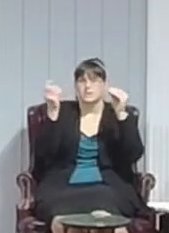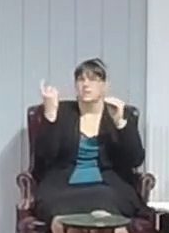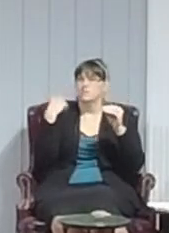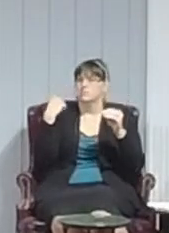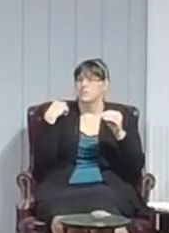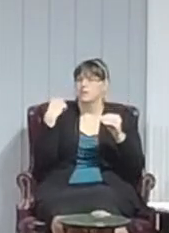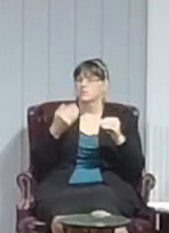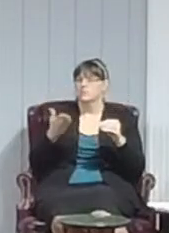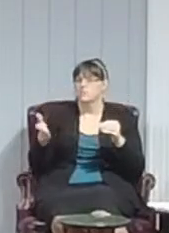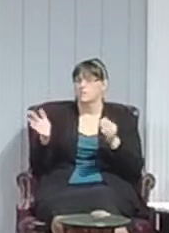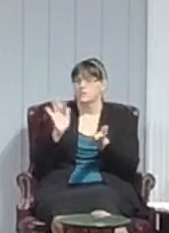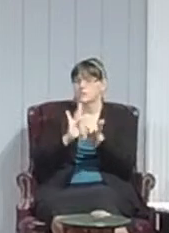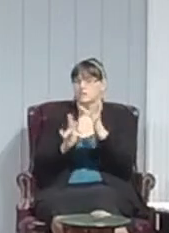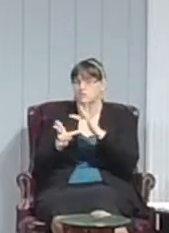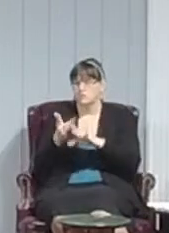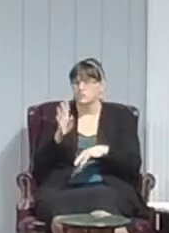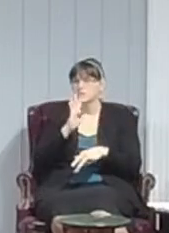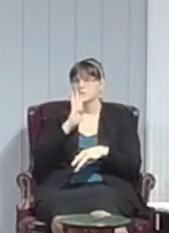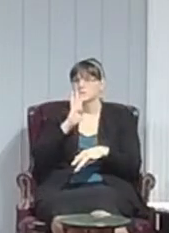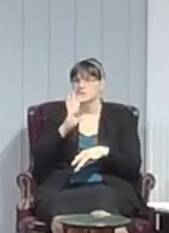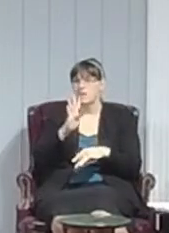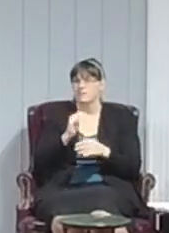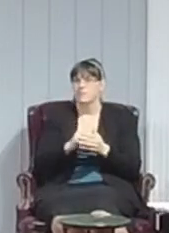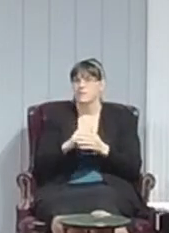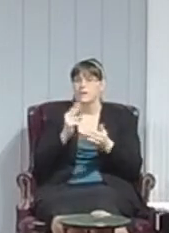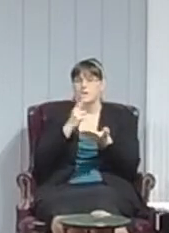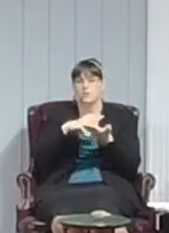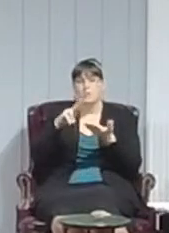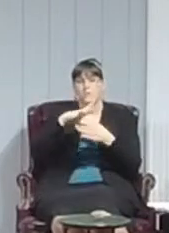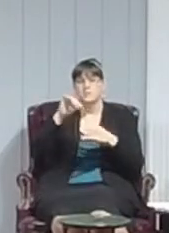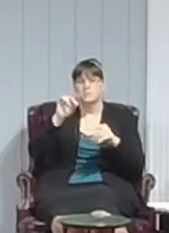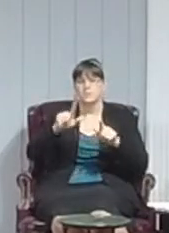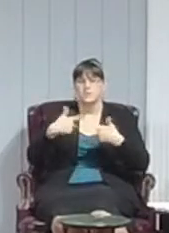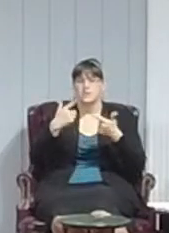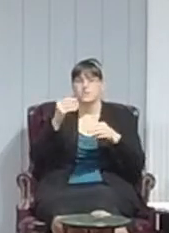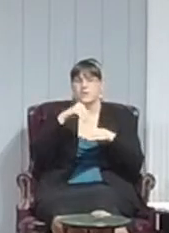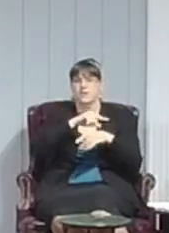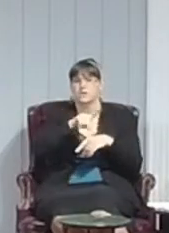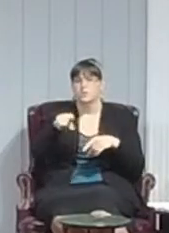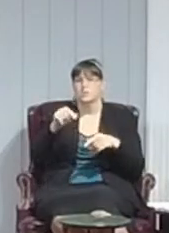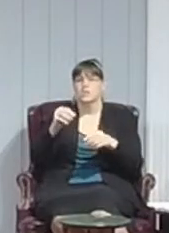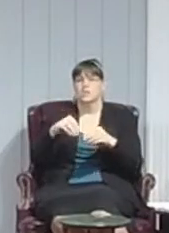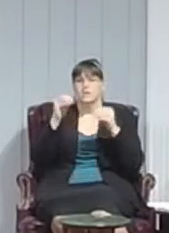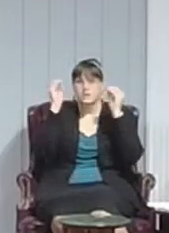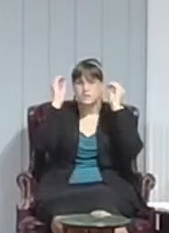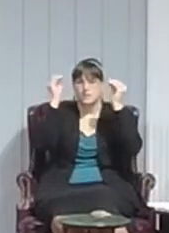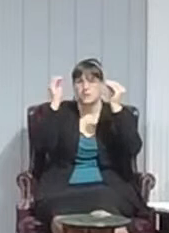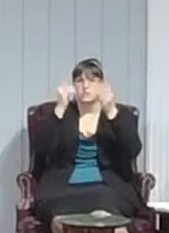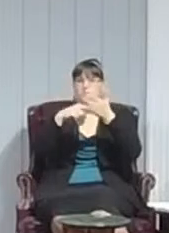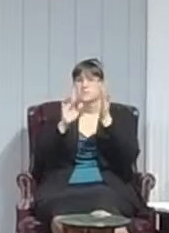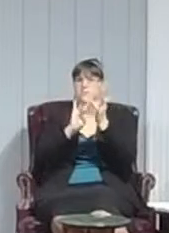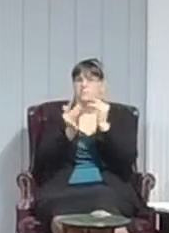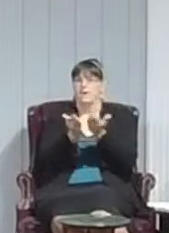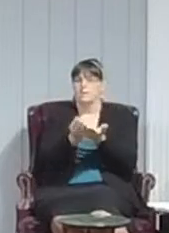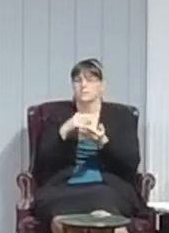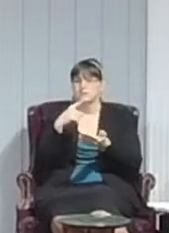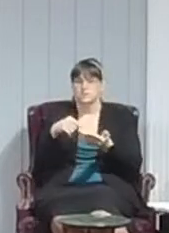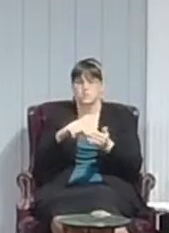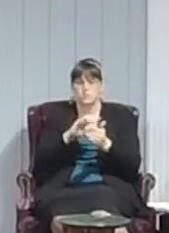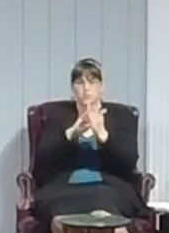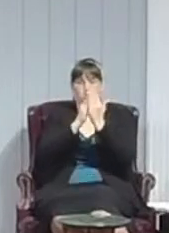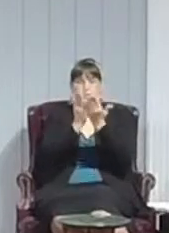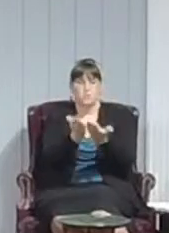that I said. The Holy Spirit living in you can teach you what the Bible says. So you get the Bible and you open it up and you say,